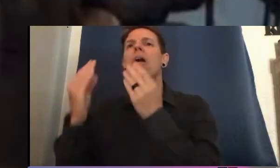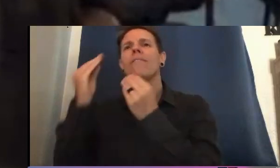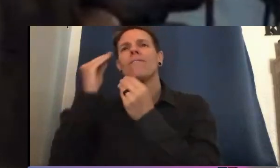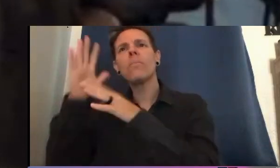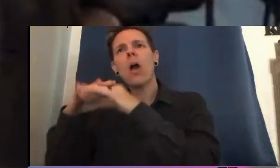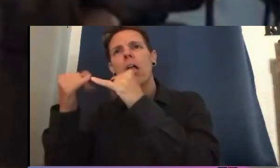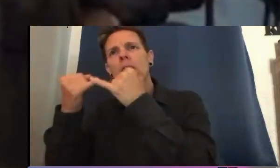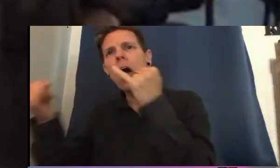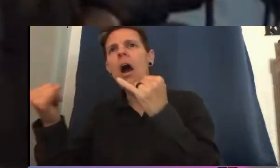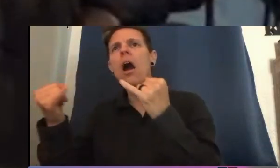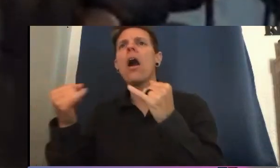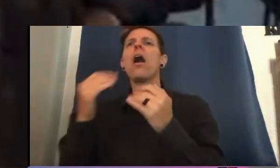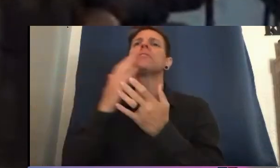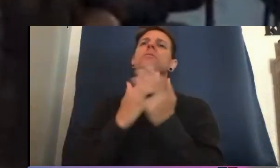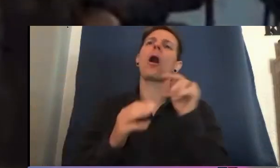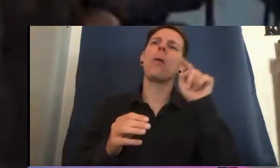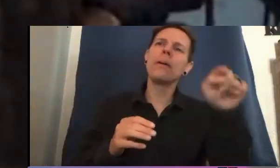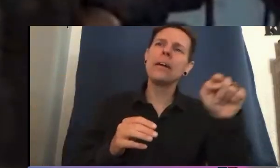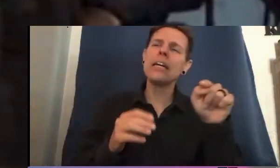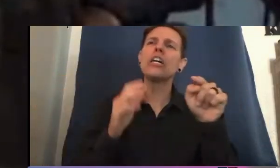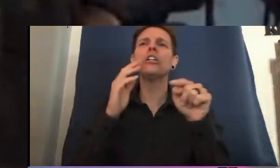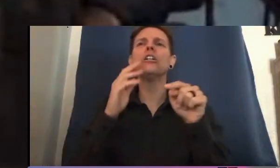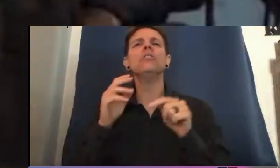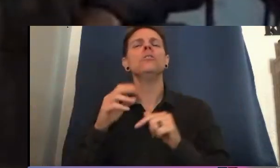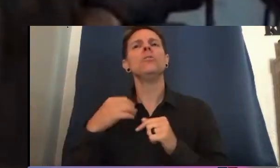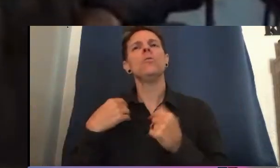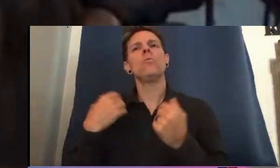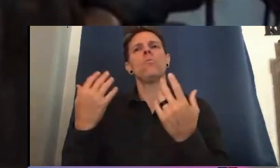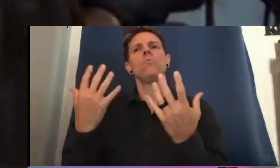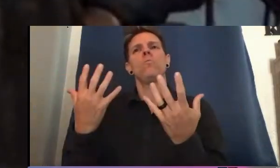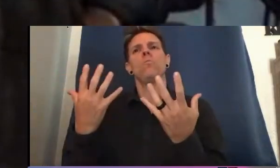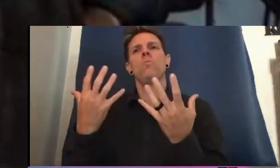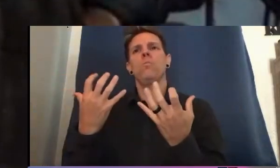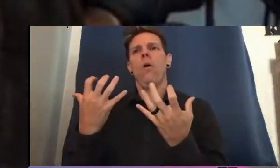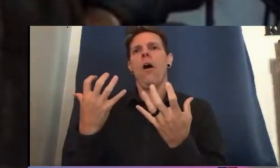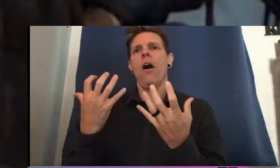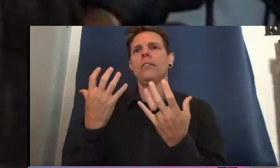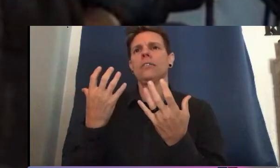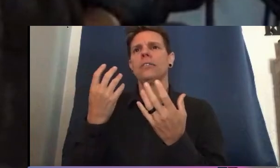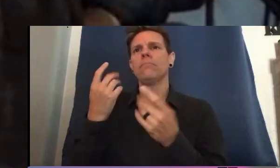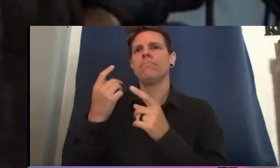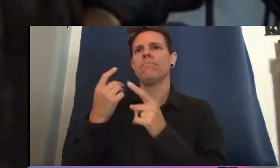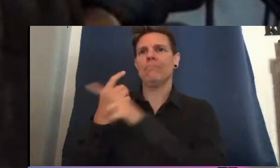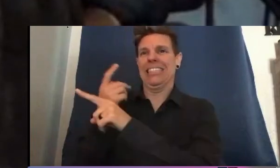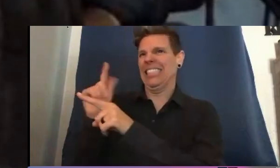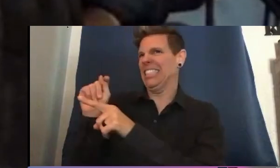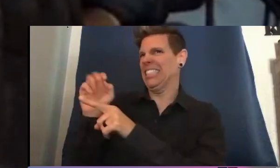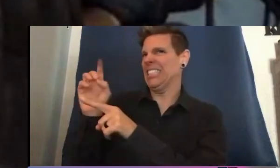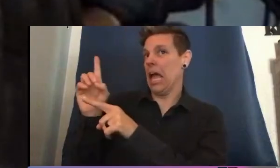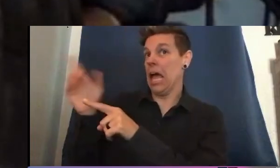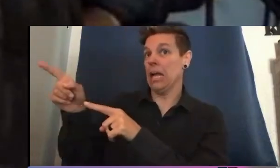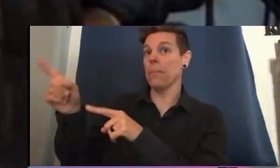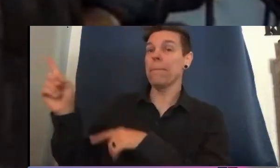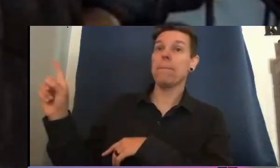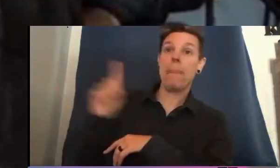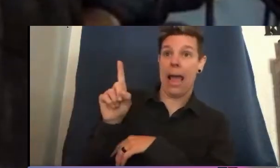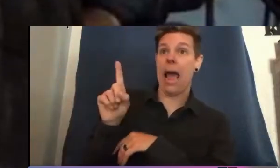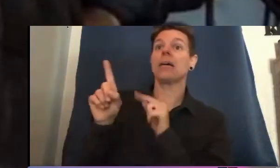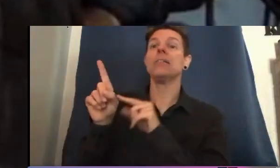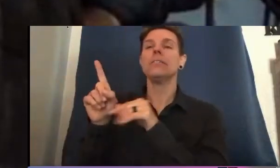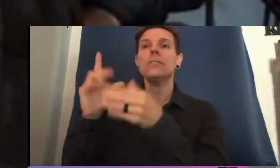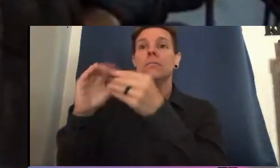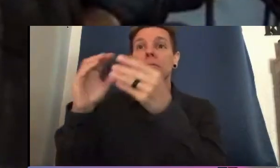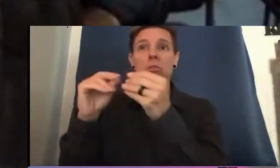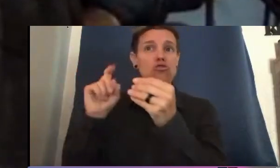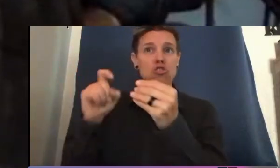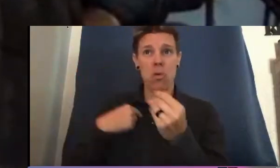to just add it. I want to wait till Ted gets back to go over the slide. So Stephen, if you could hold off, and then I asked Deanne to come up here